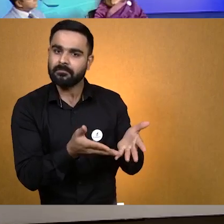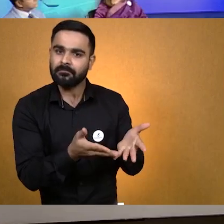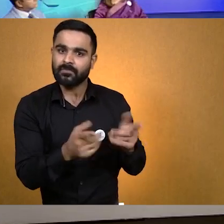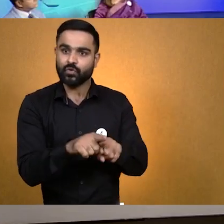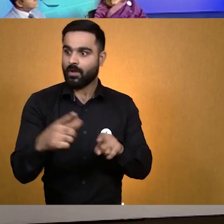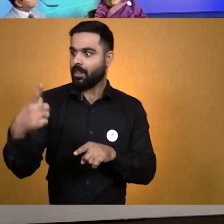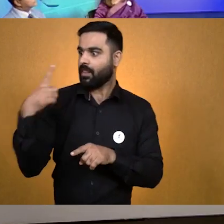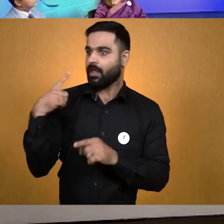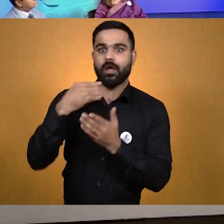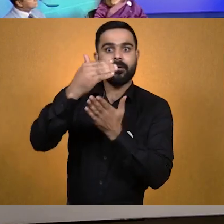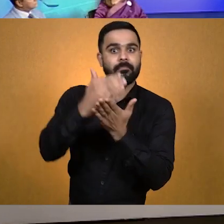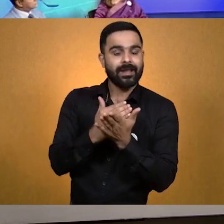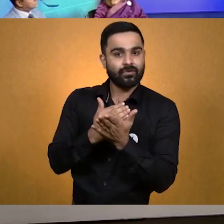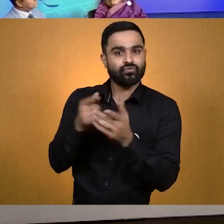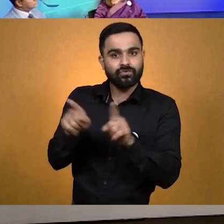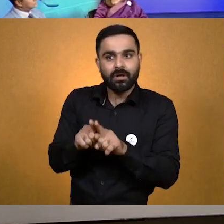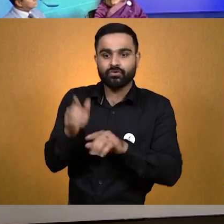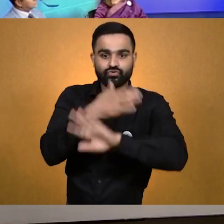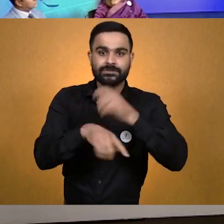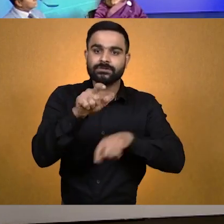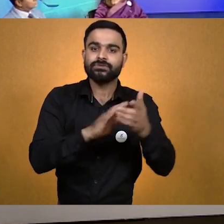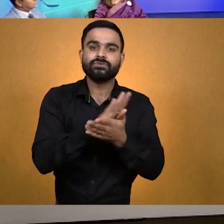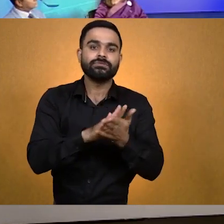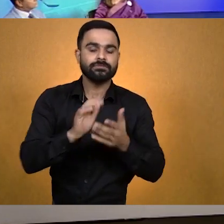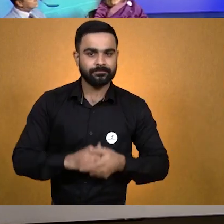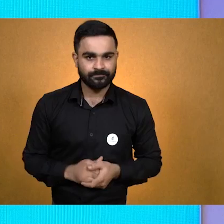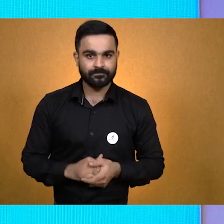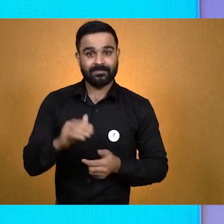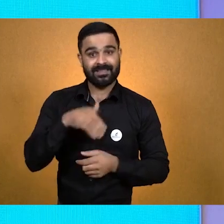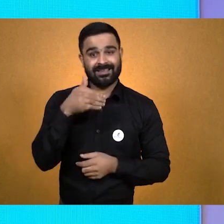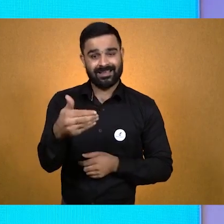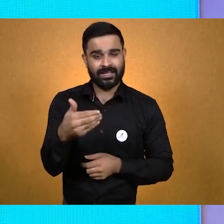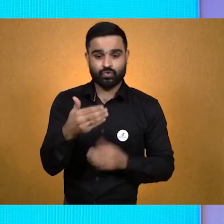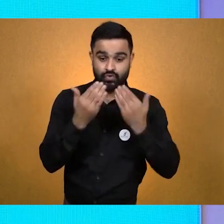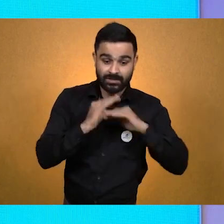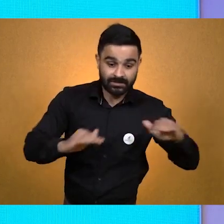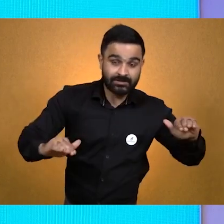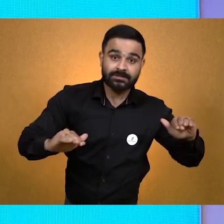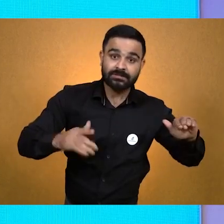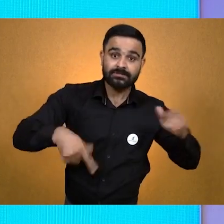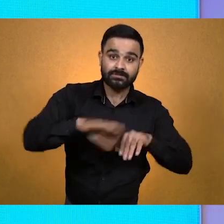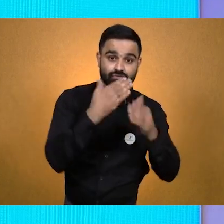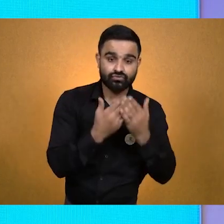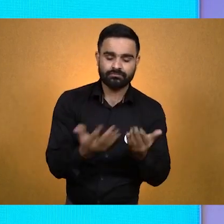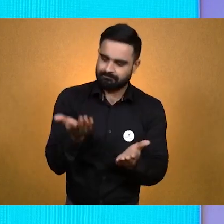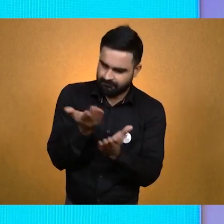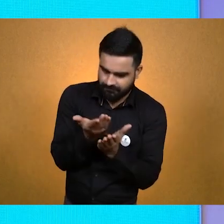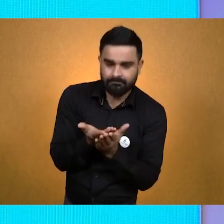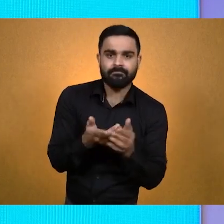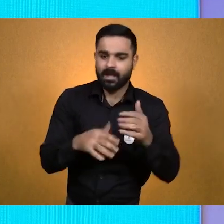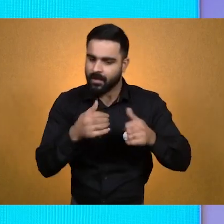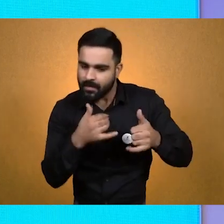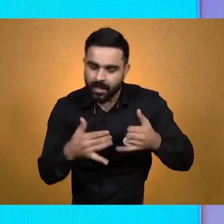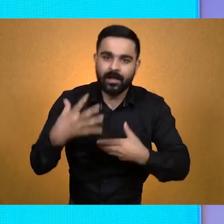it's like a leadership program in itself for children without disabilities. And how your children of the school kind of like come, participate,